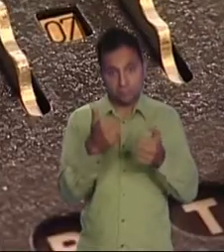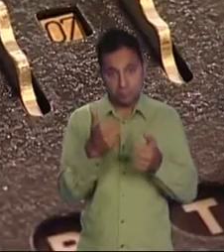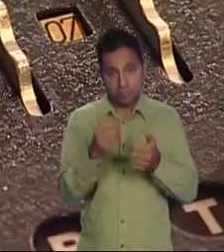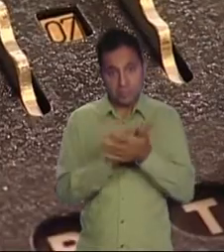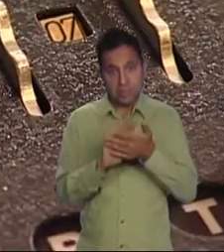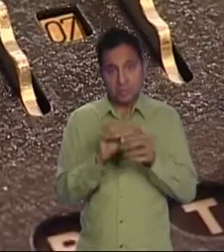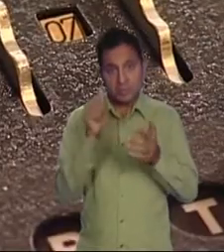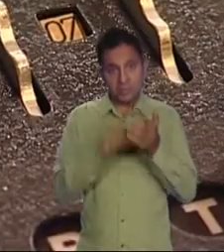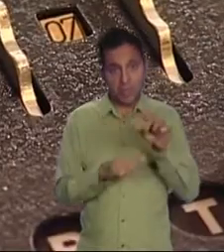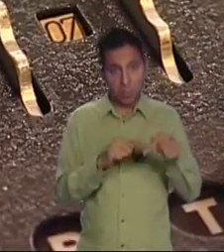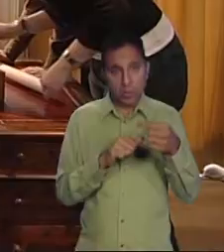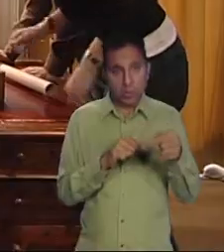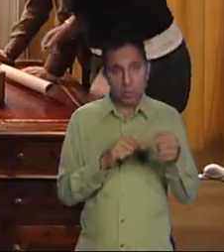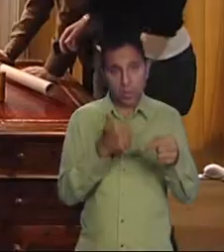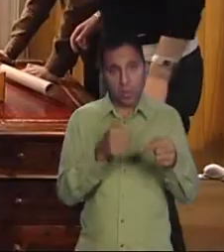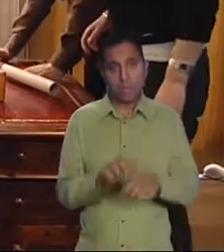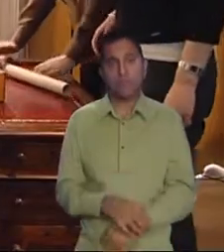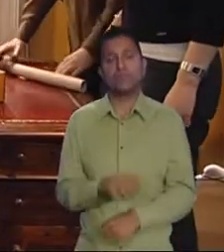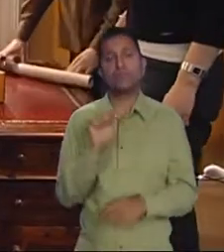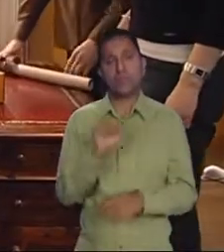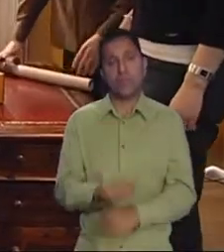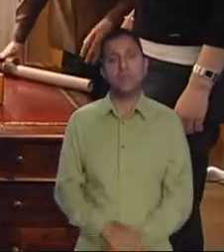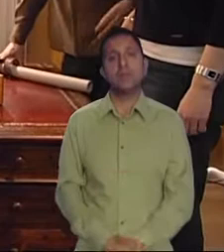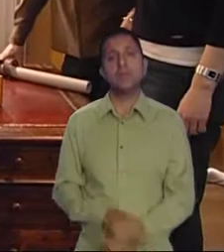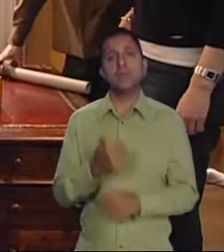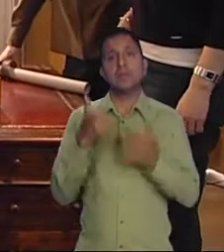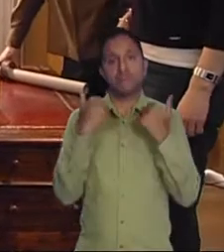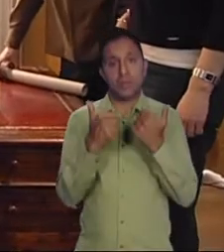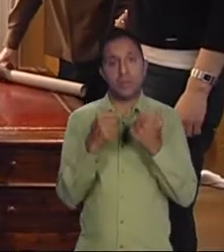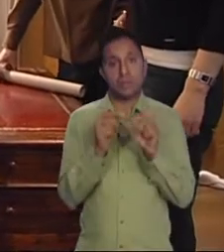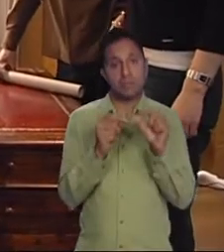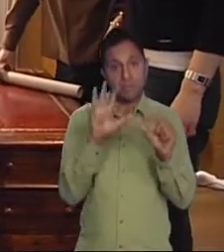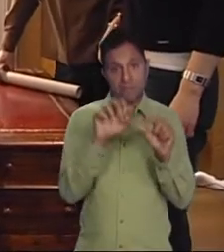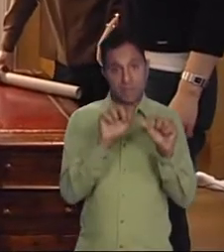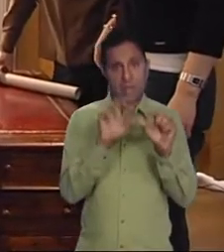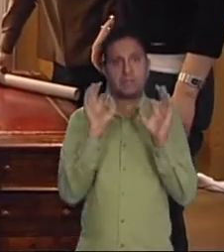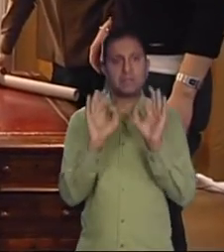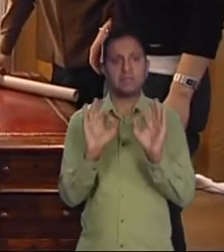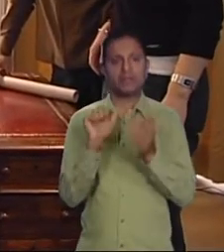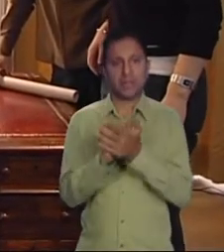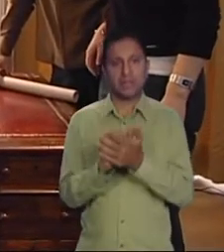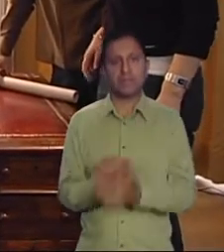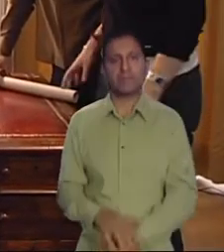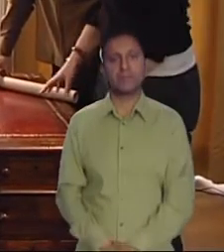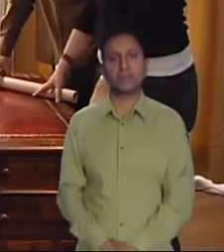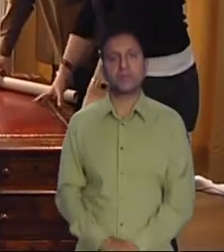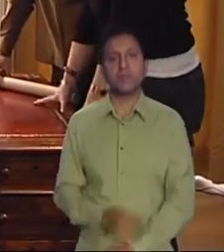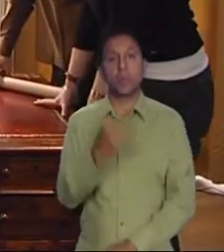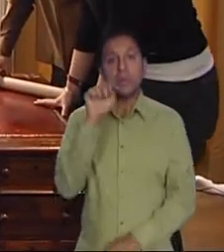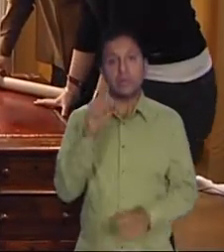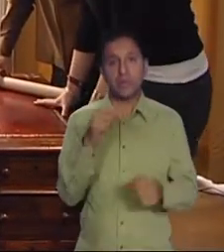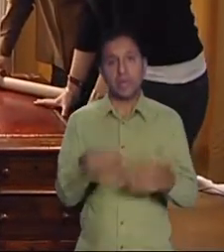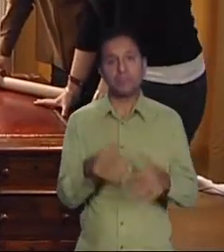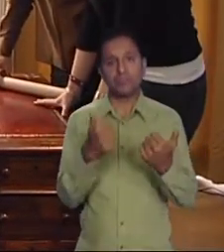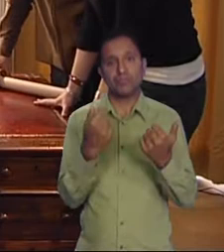go. Position 15. Excellent. Right. So you've got down. the first rotor position, third of the way there. To crack the next code, here